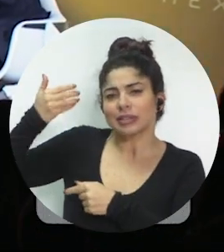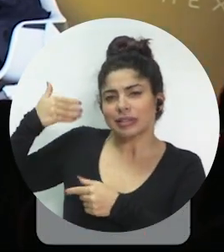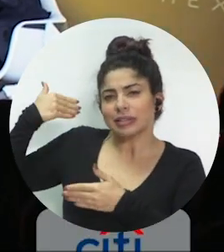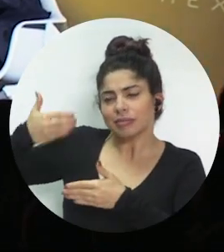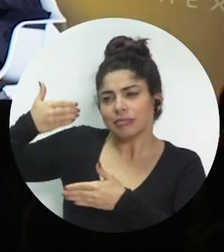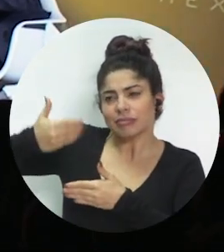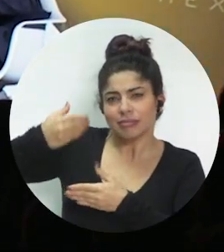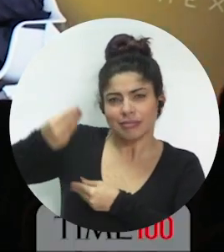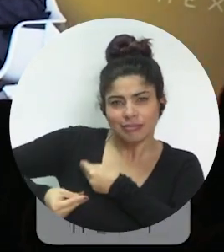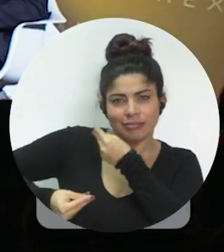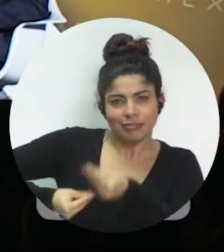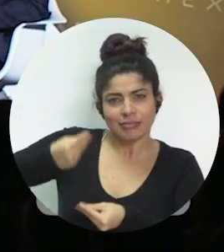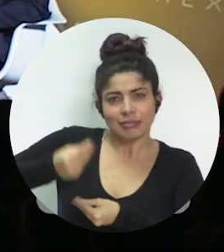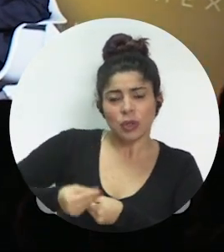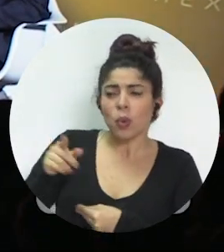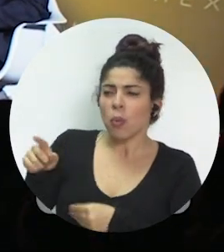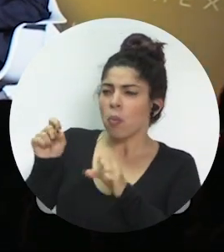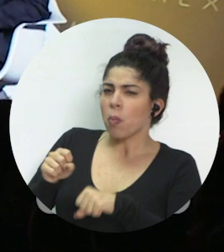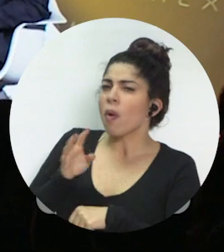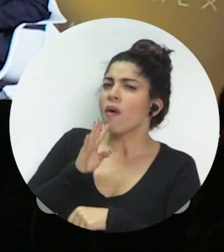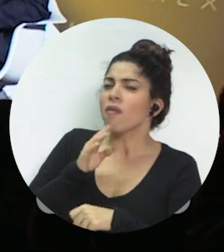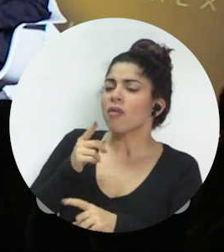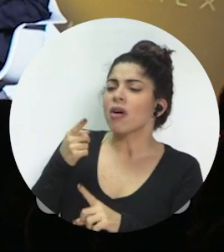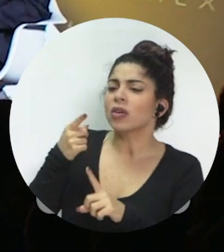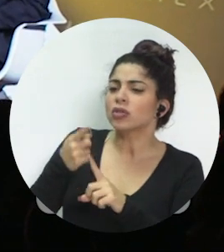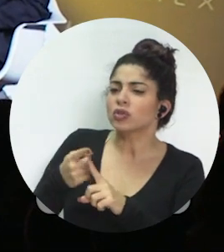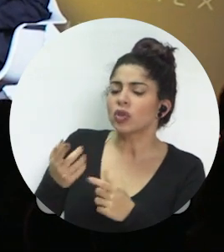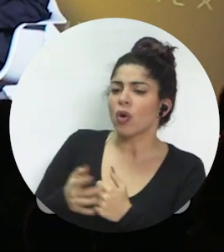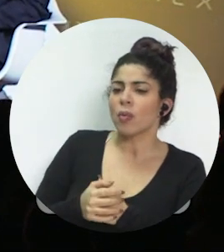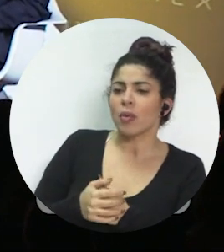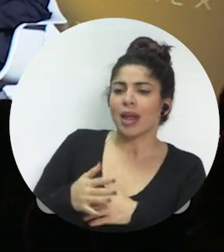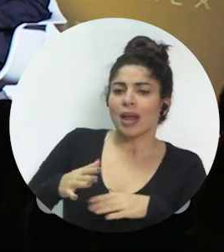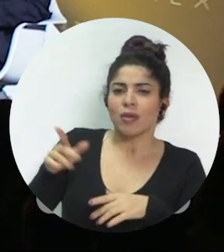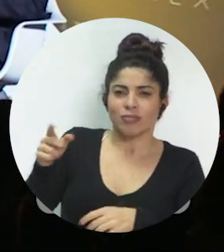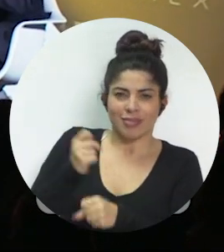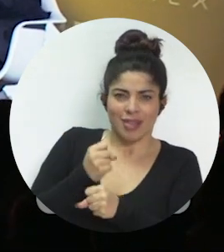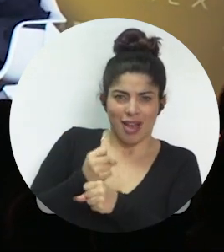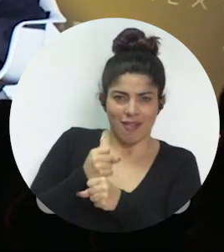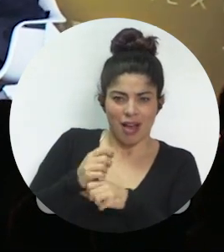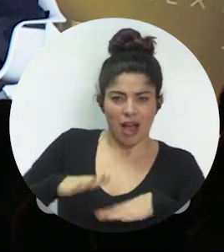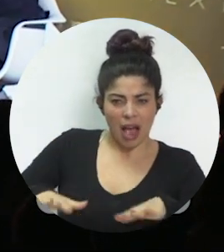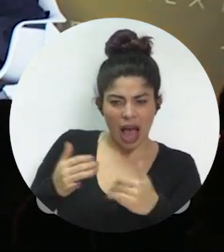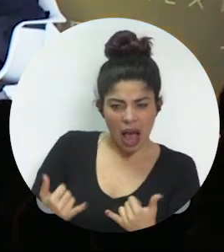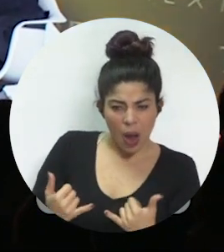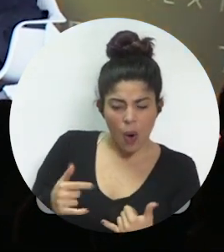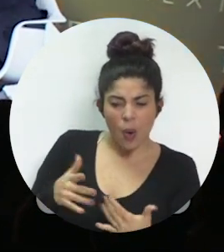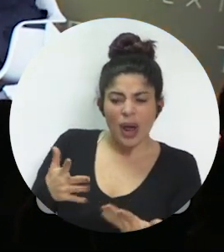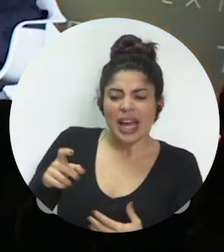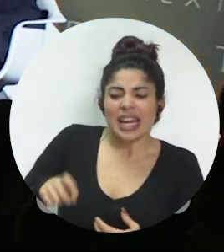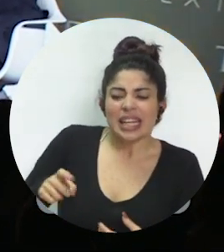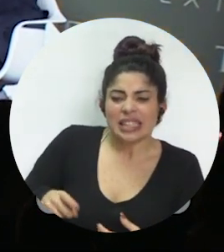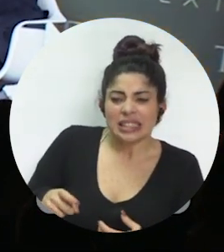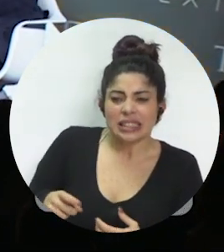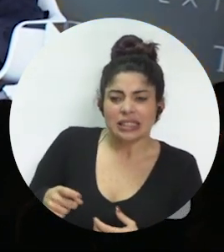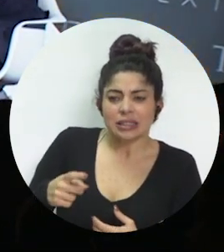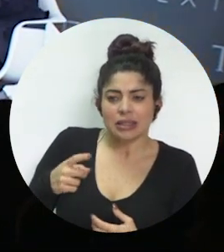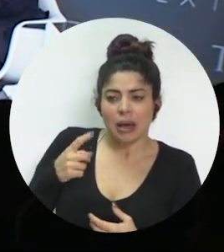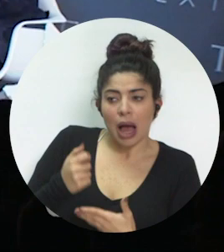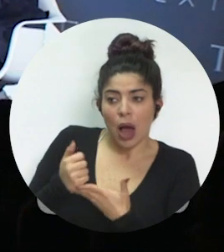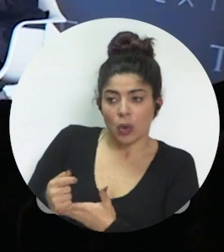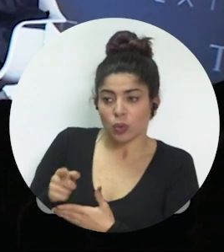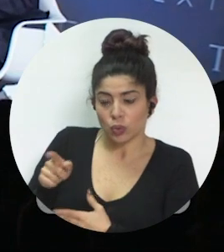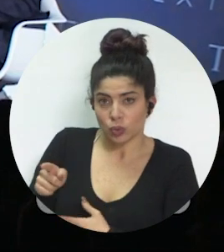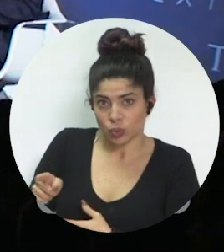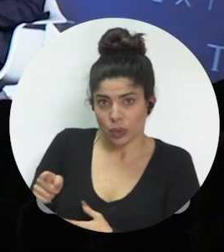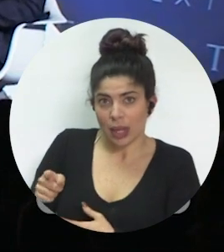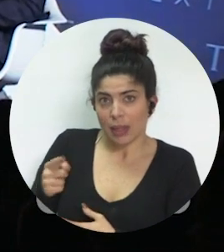You mentioned some of the things that came in generations past. Can you talk a bit about laying the groundwork for what you're